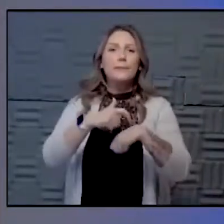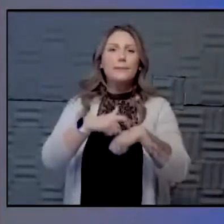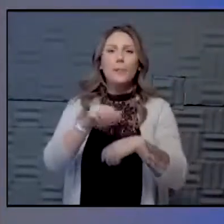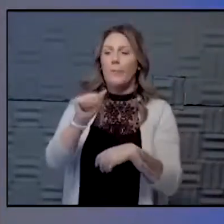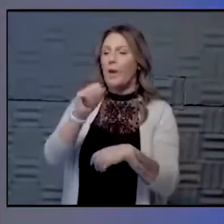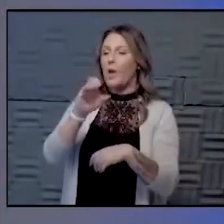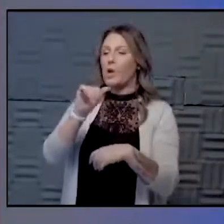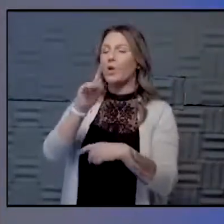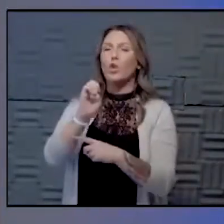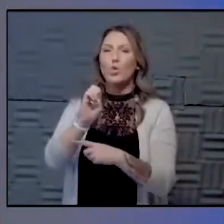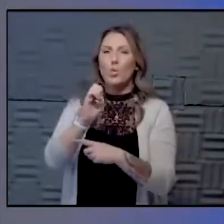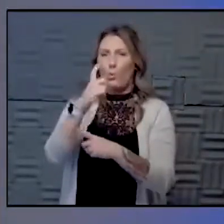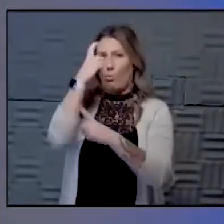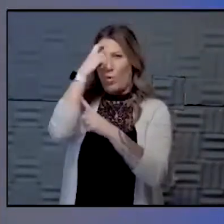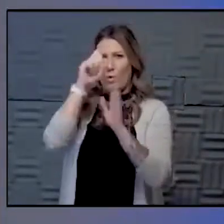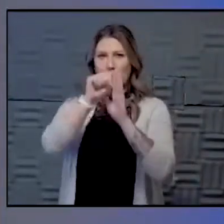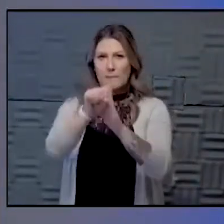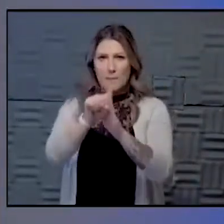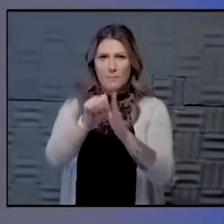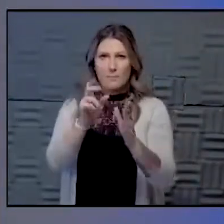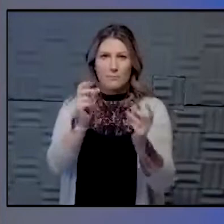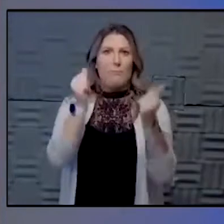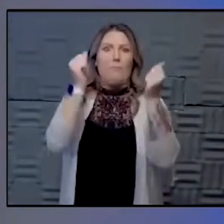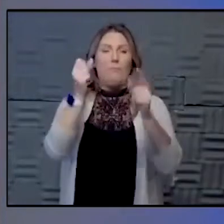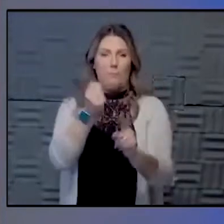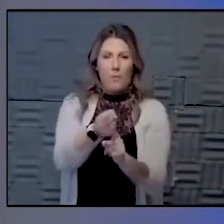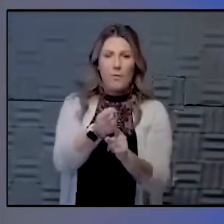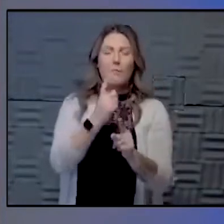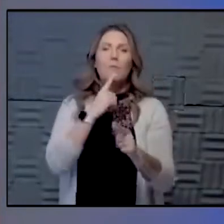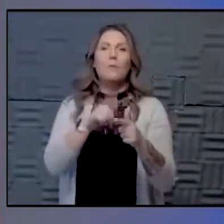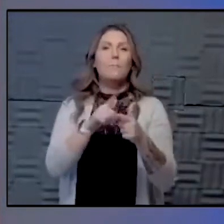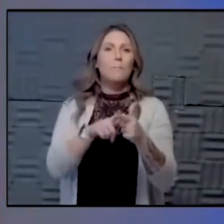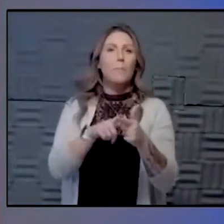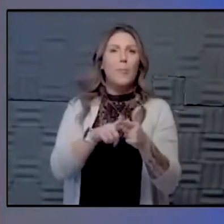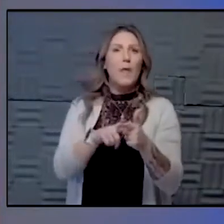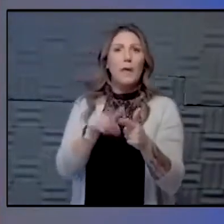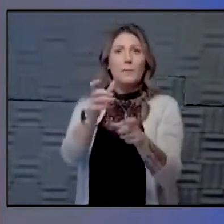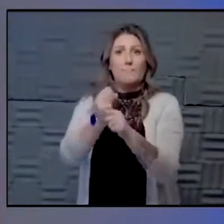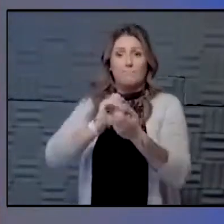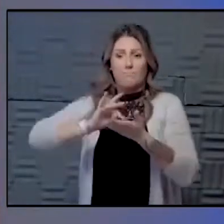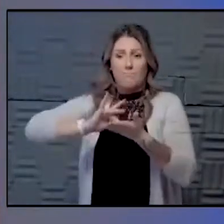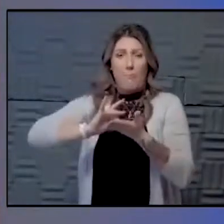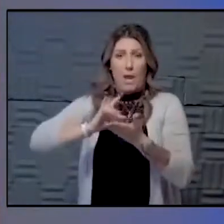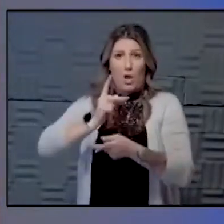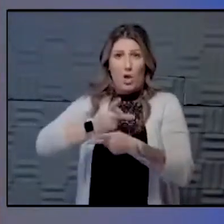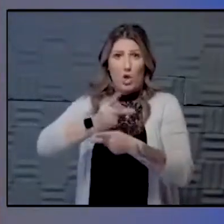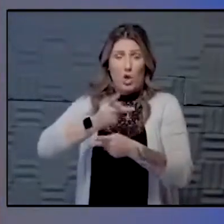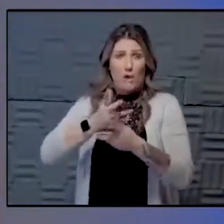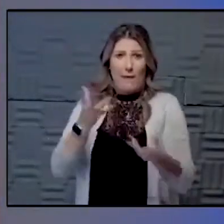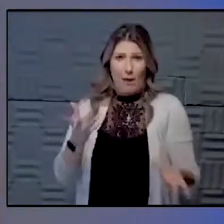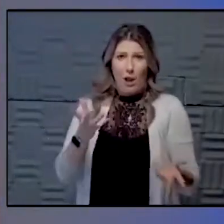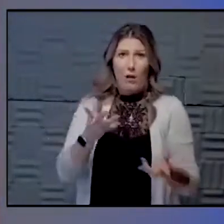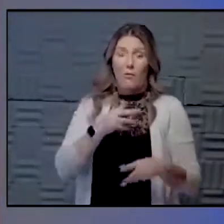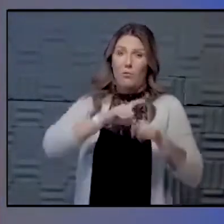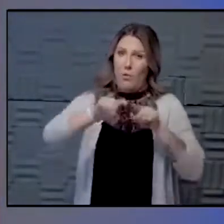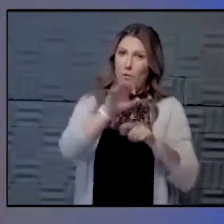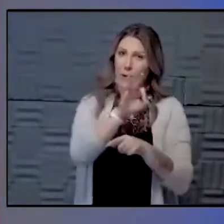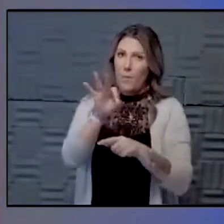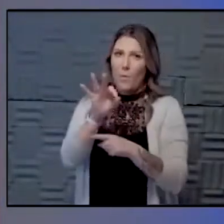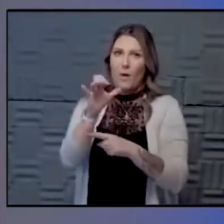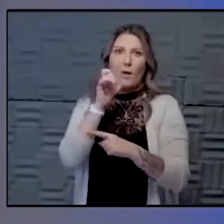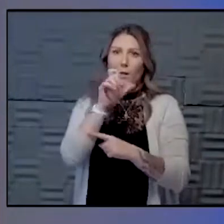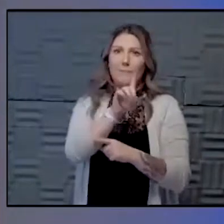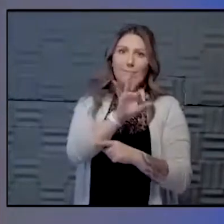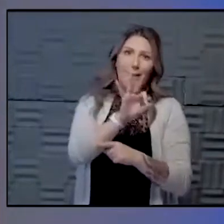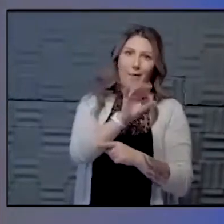acute neurological symptoms, somebody should seek medical care immediately, and they should call 911 and not take a private vehicle. And at the end of